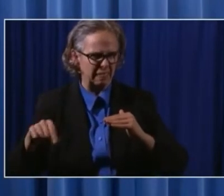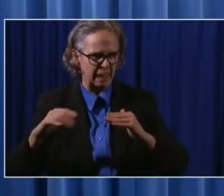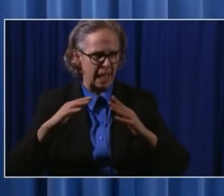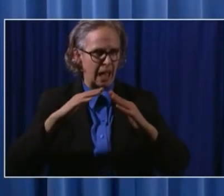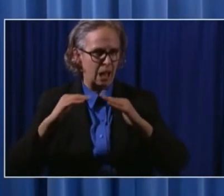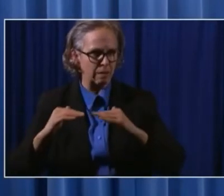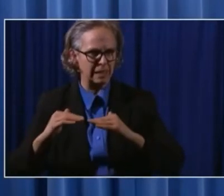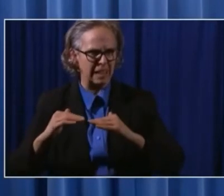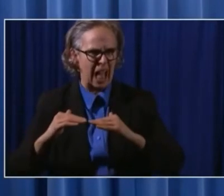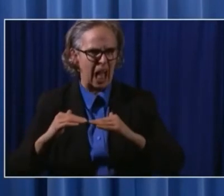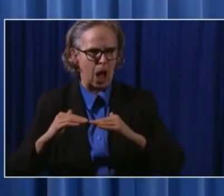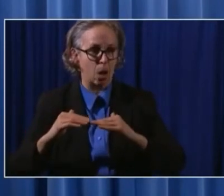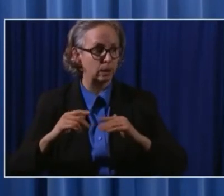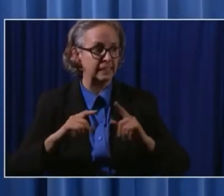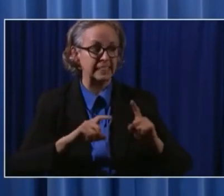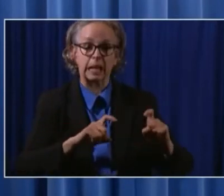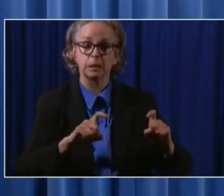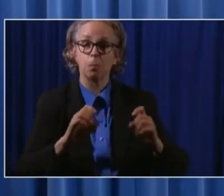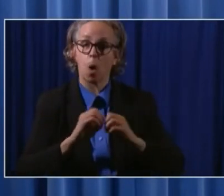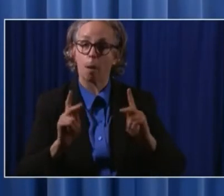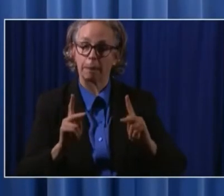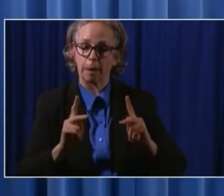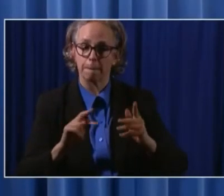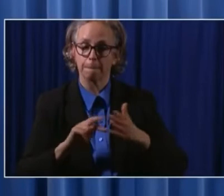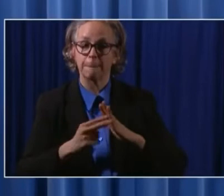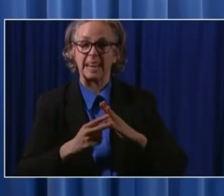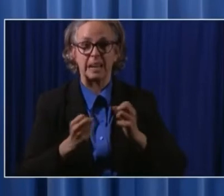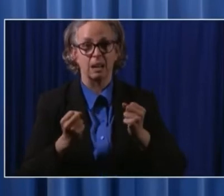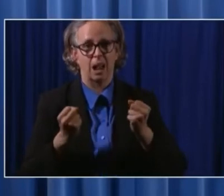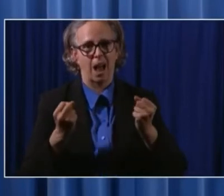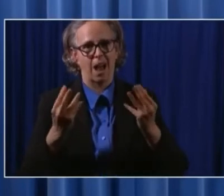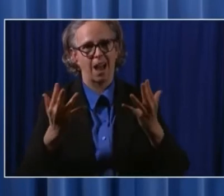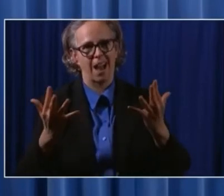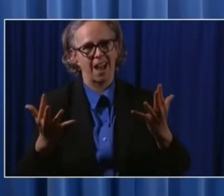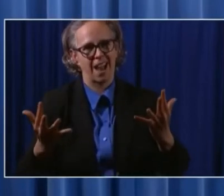people. People. We've increased testing at least